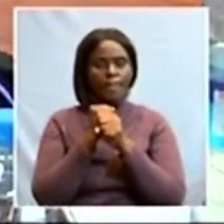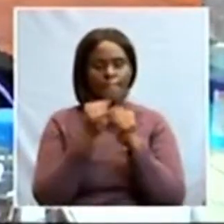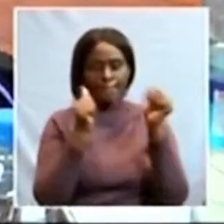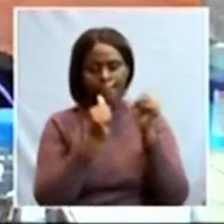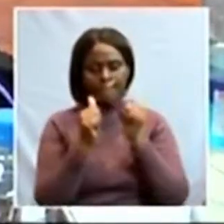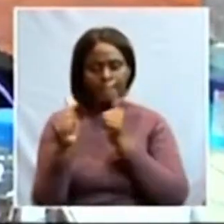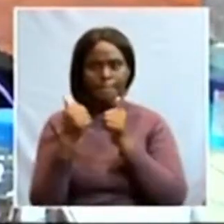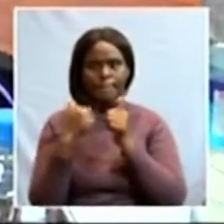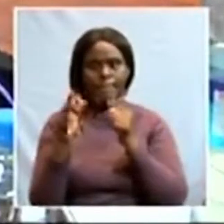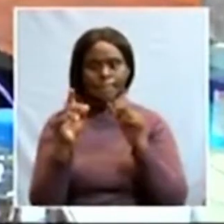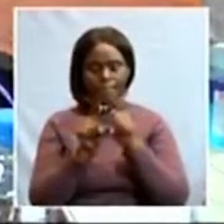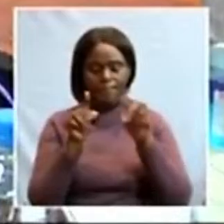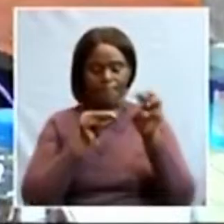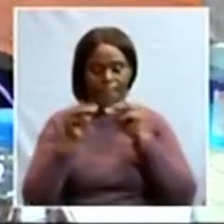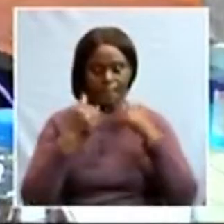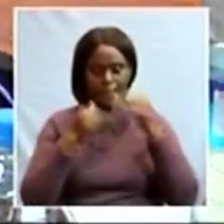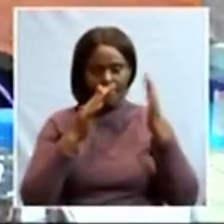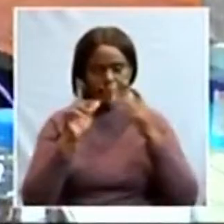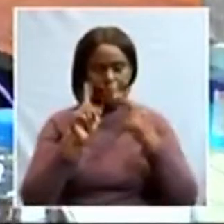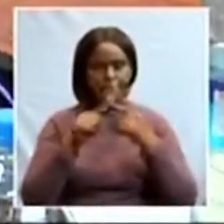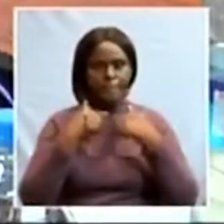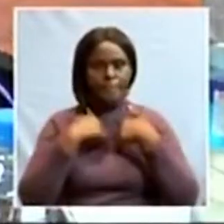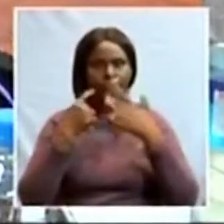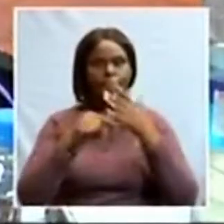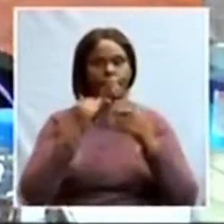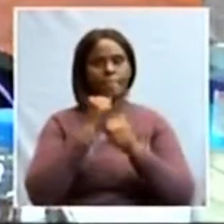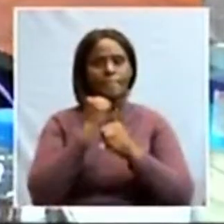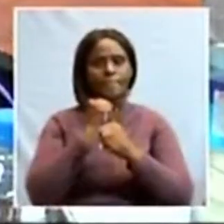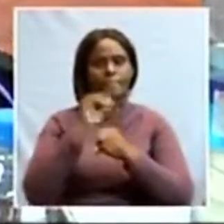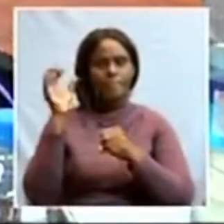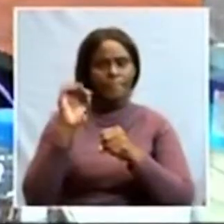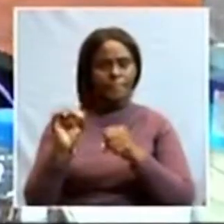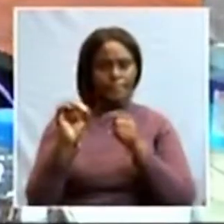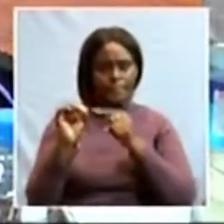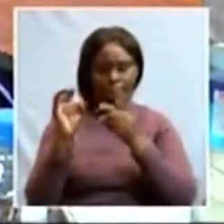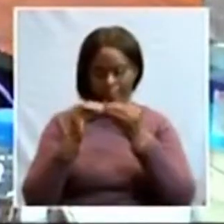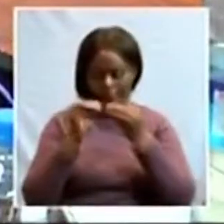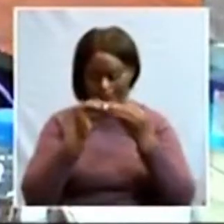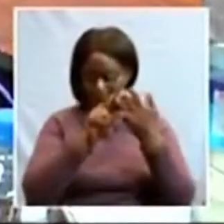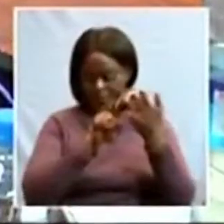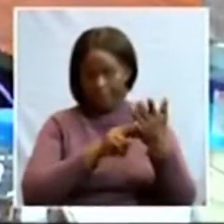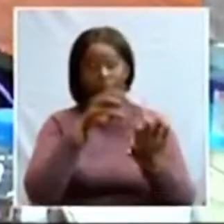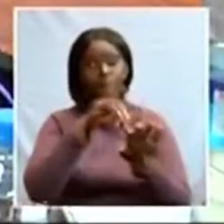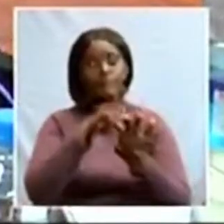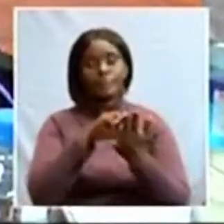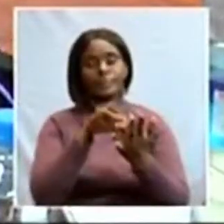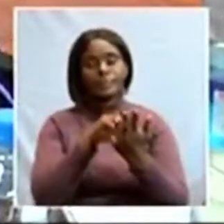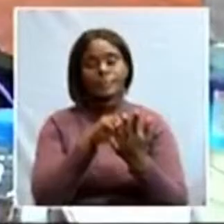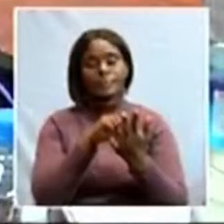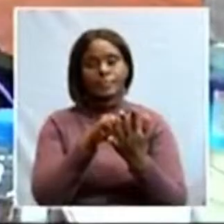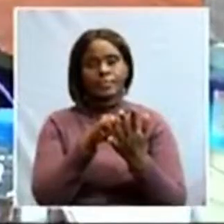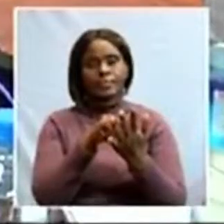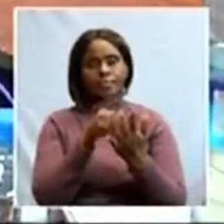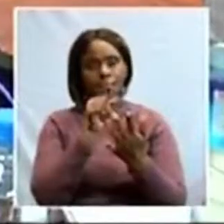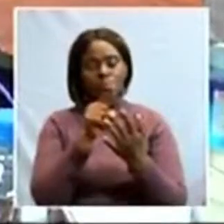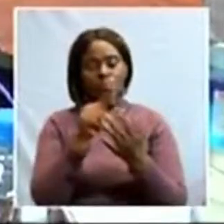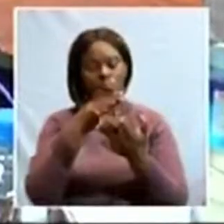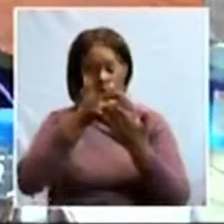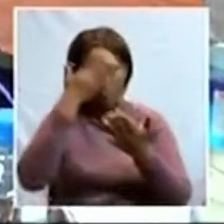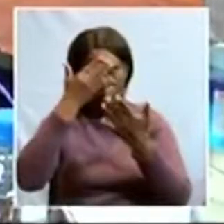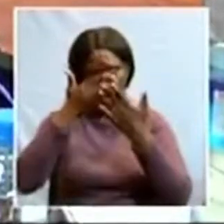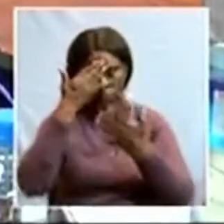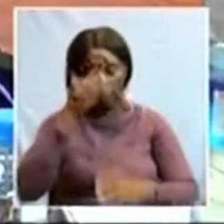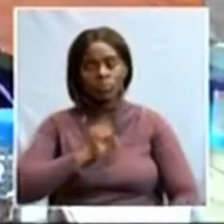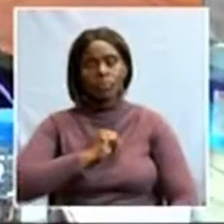Action taken. Management has planned to execute proportioned reported cases. Lessons of